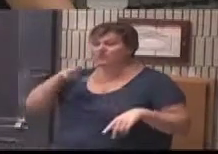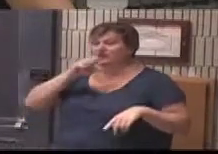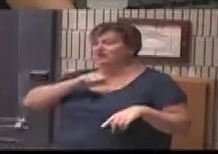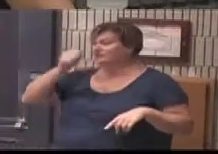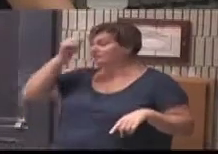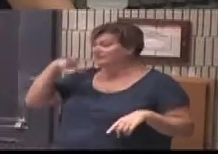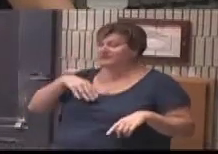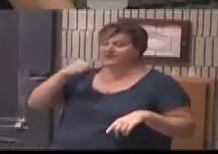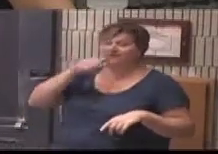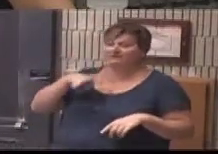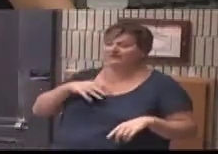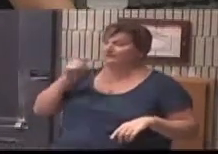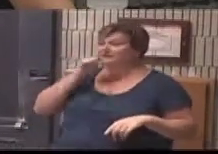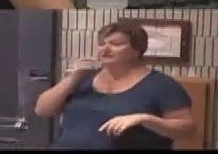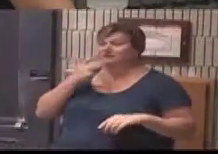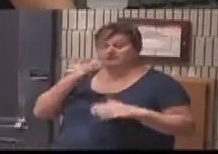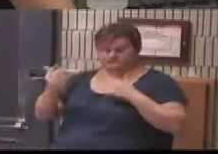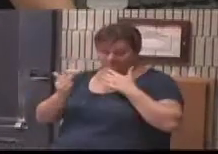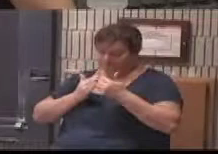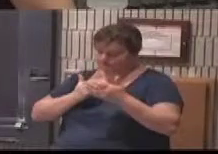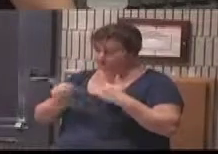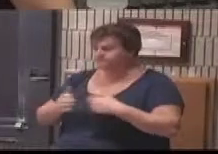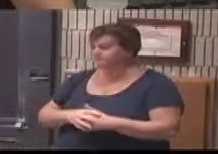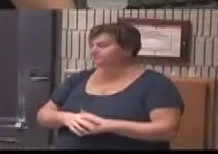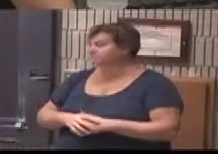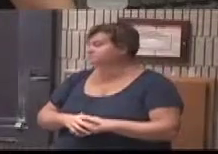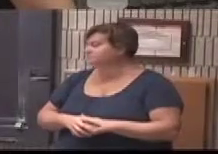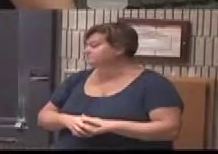gender, race, ethnicity.